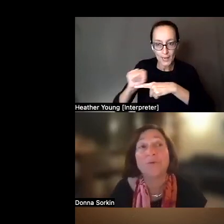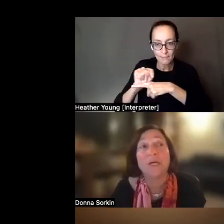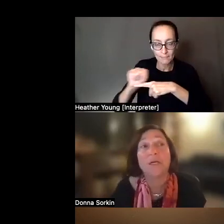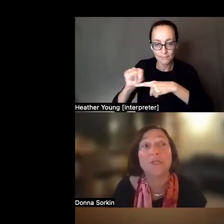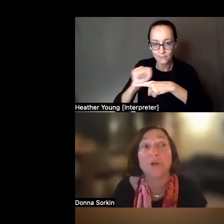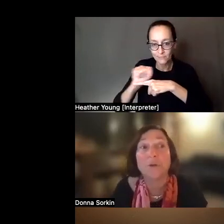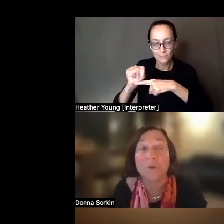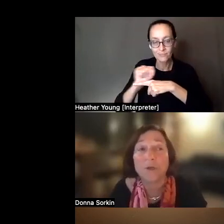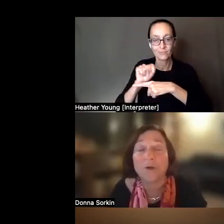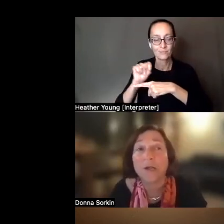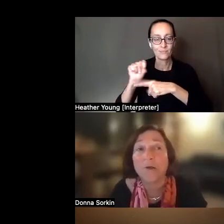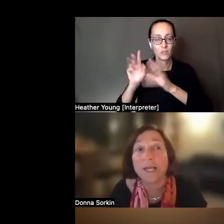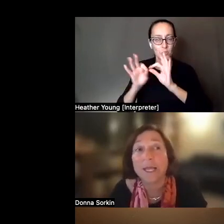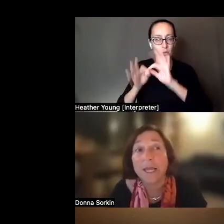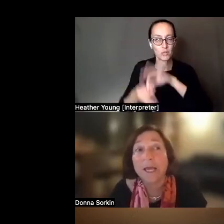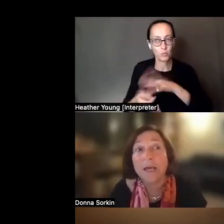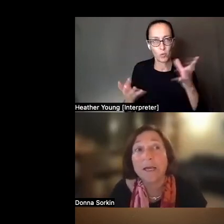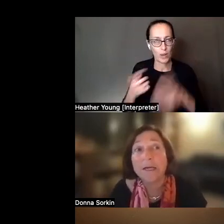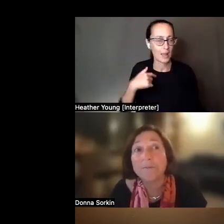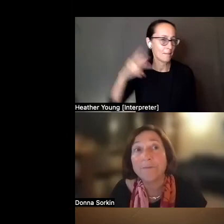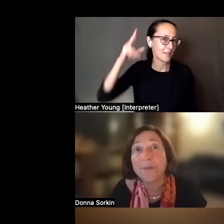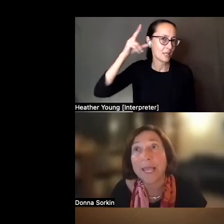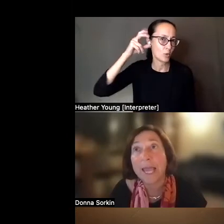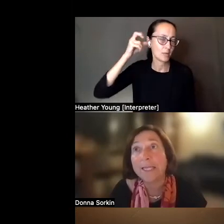to interpret what you're hearing.